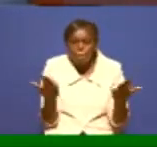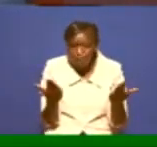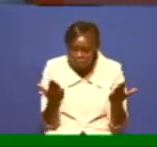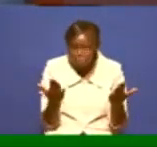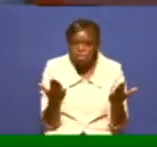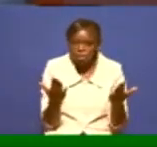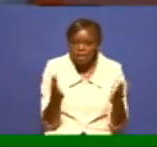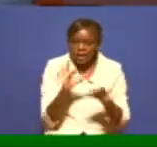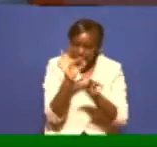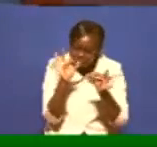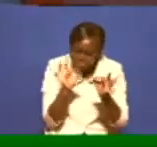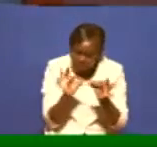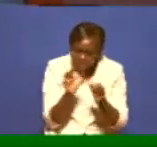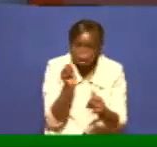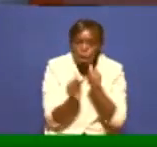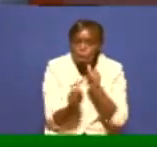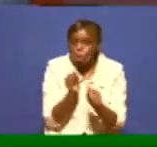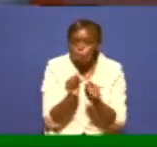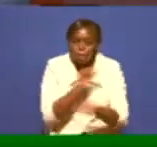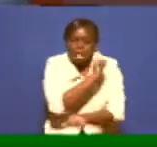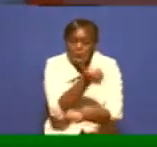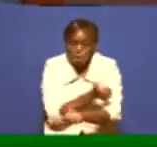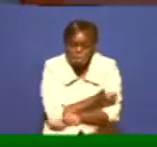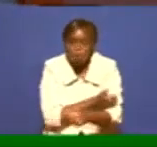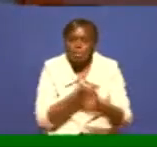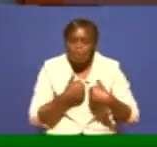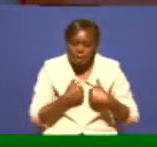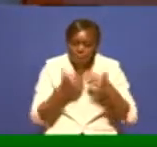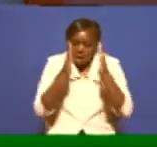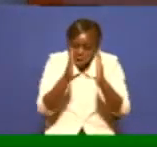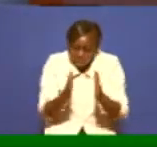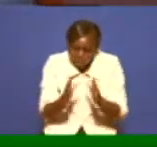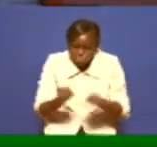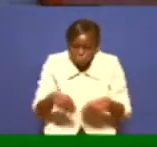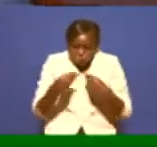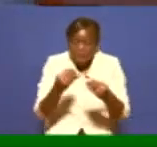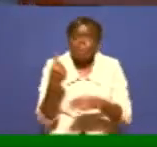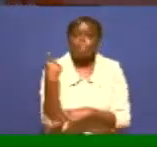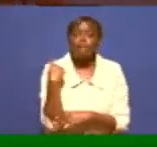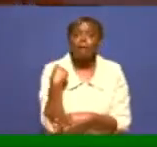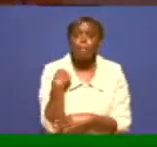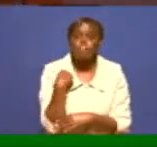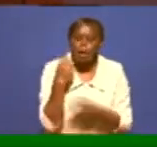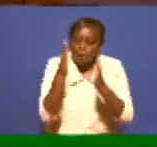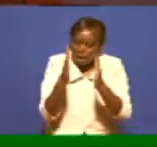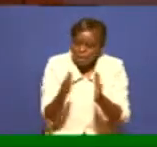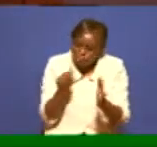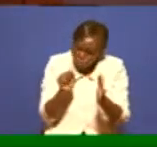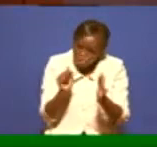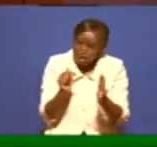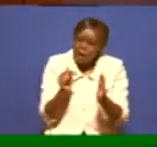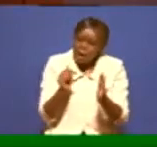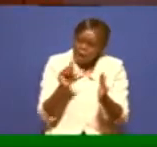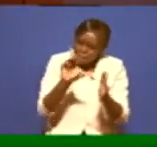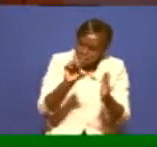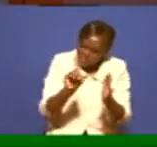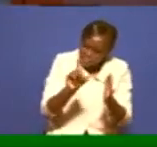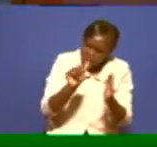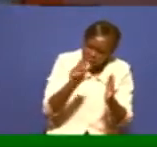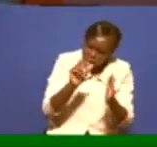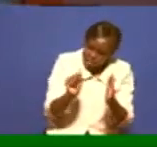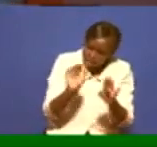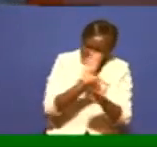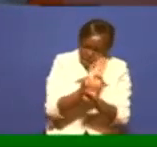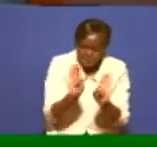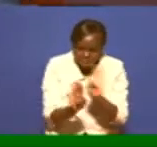figures which with authority that the person who will be issuing these figures is somebody who has all the data we require and can